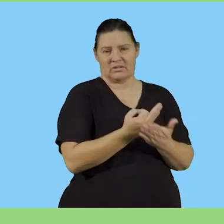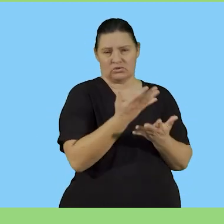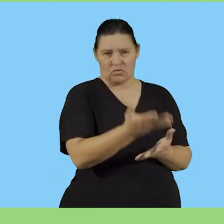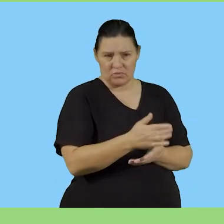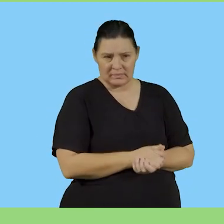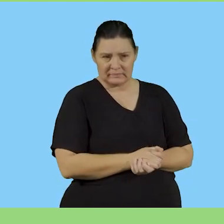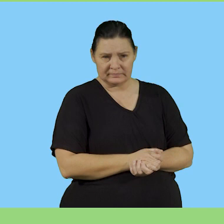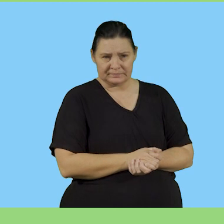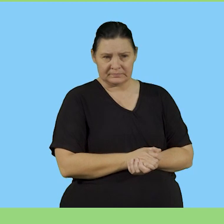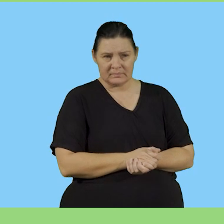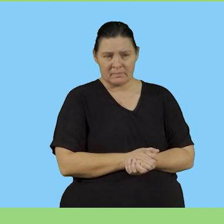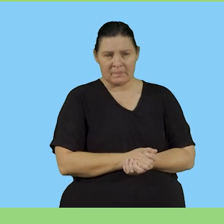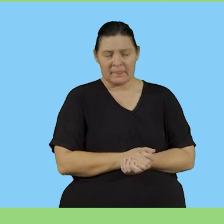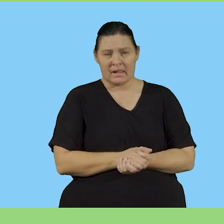factors.